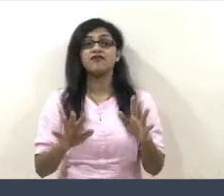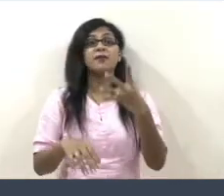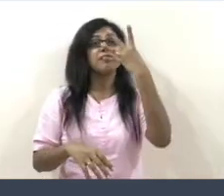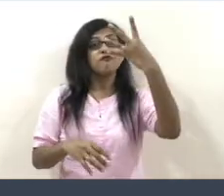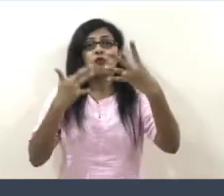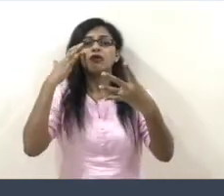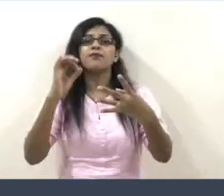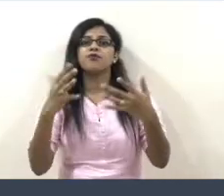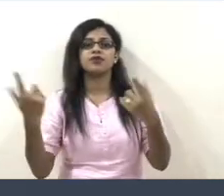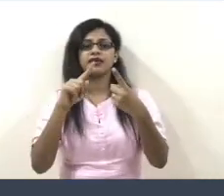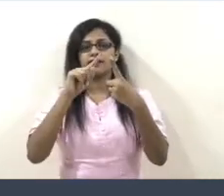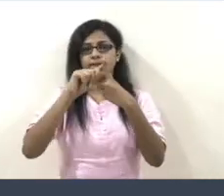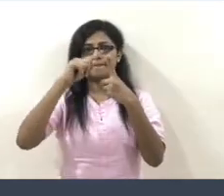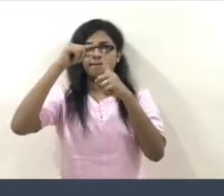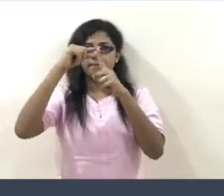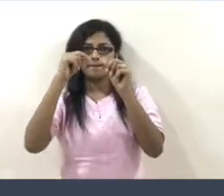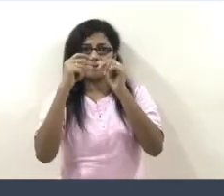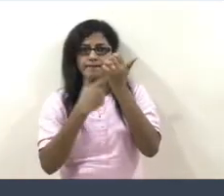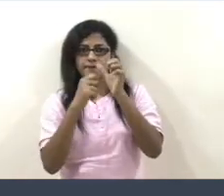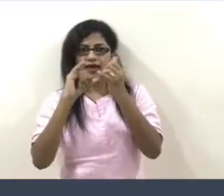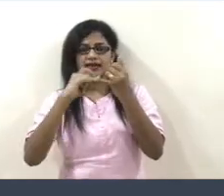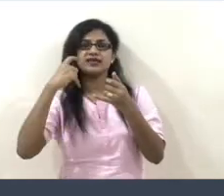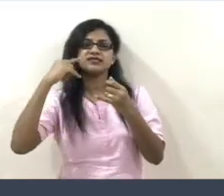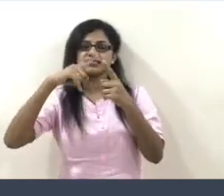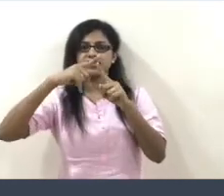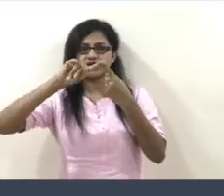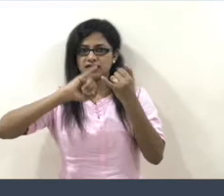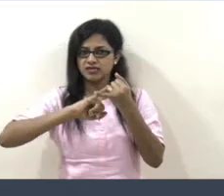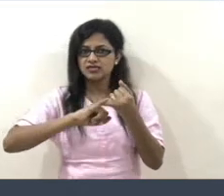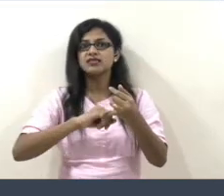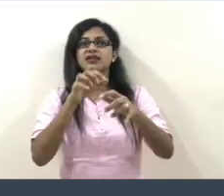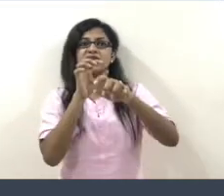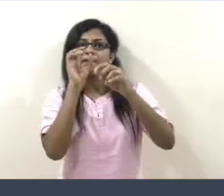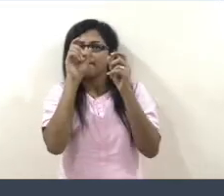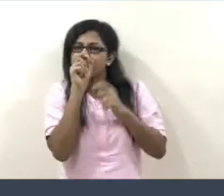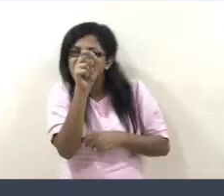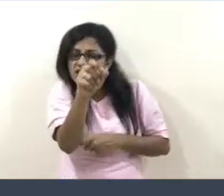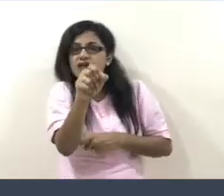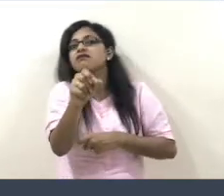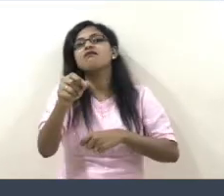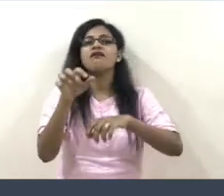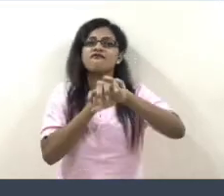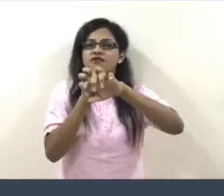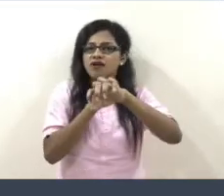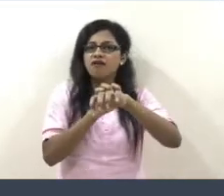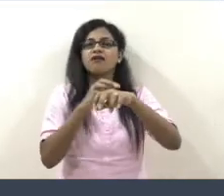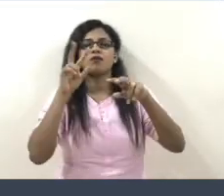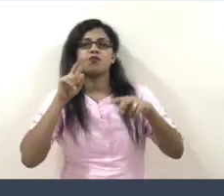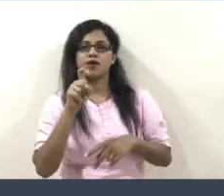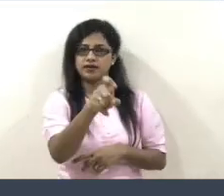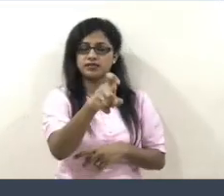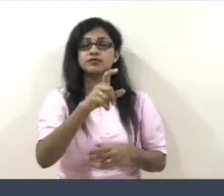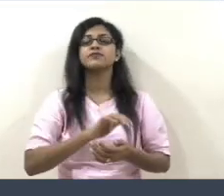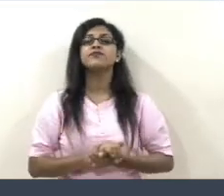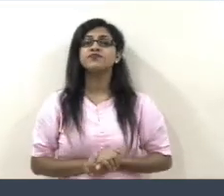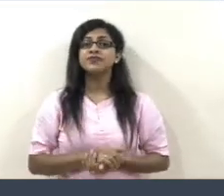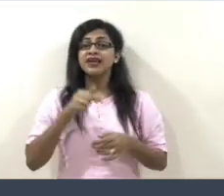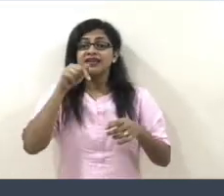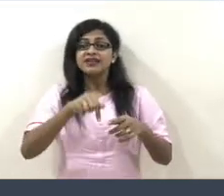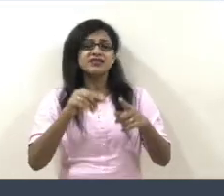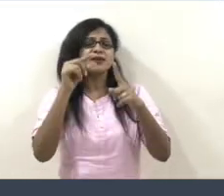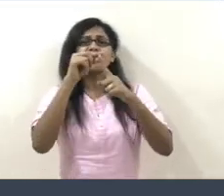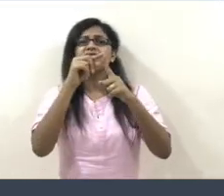viruses. Organisms that sustain life through parasitism, that is, obtaining nourishment and shelter on another organism, are known as